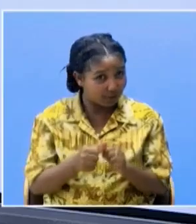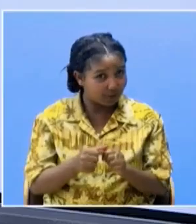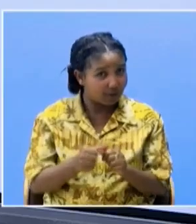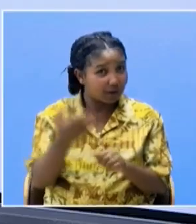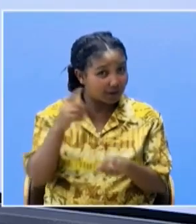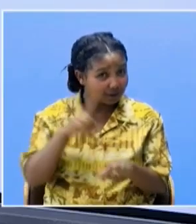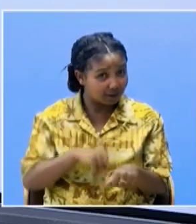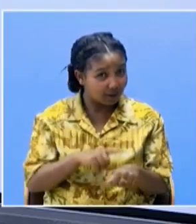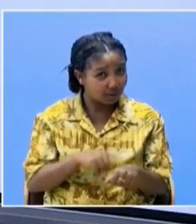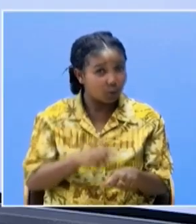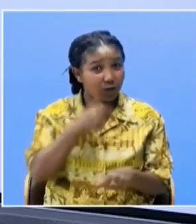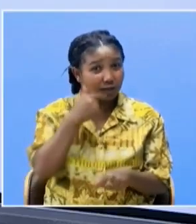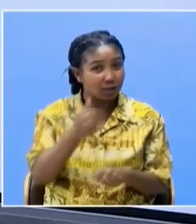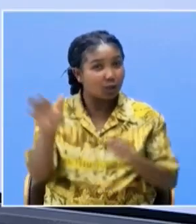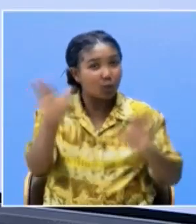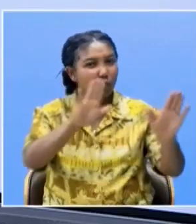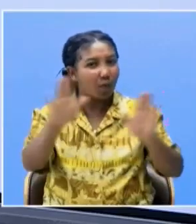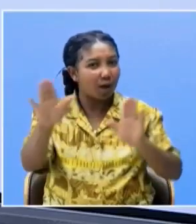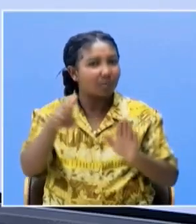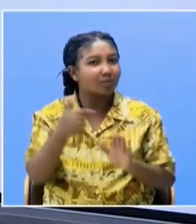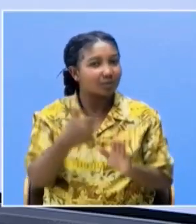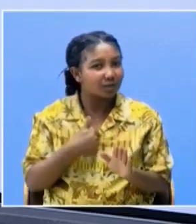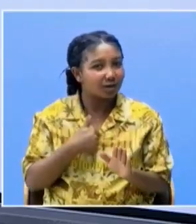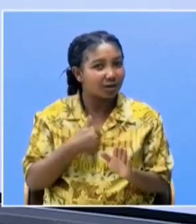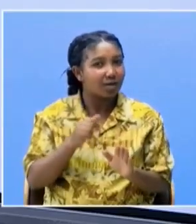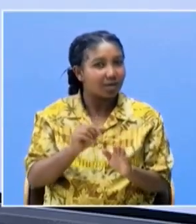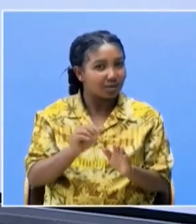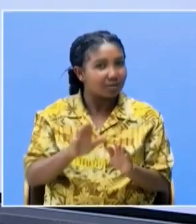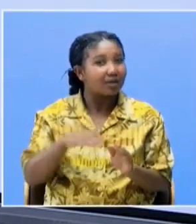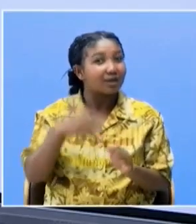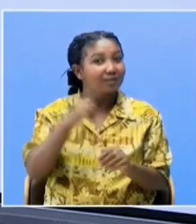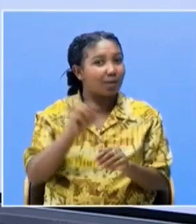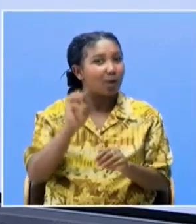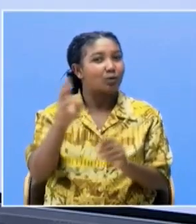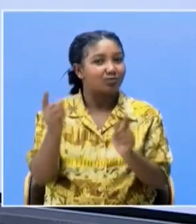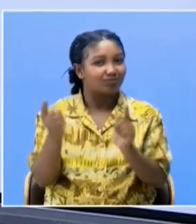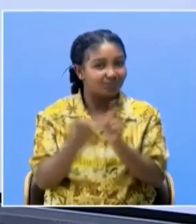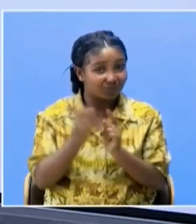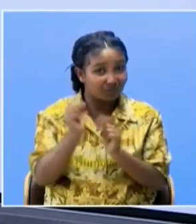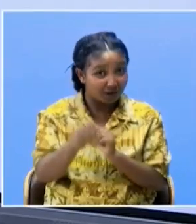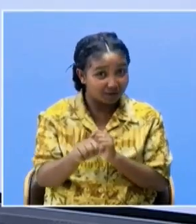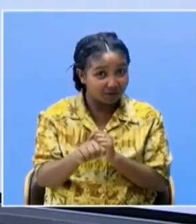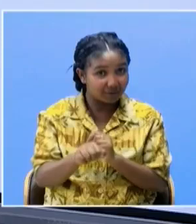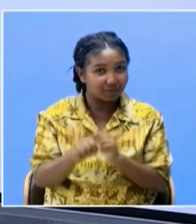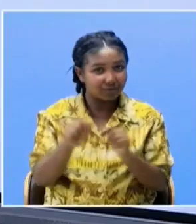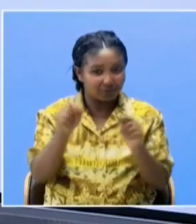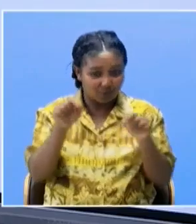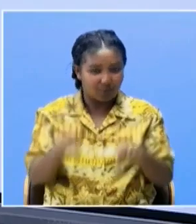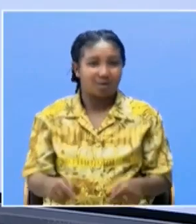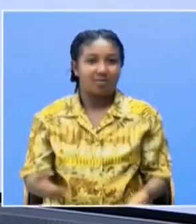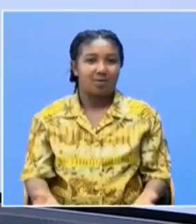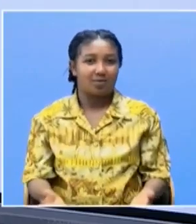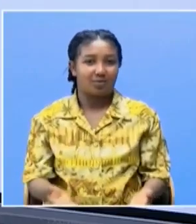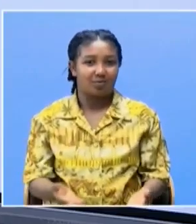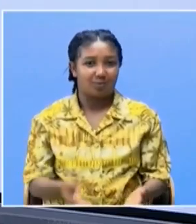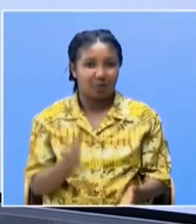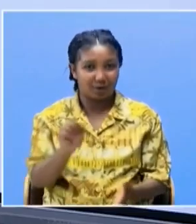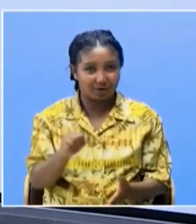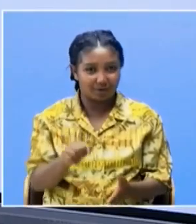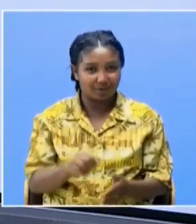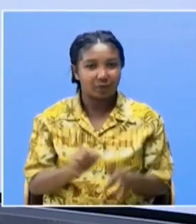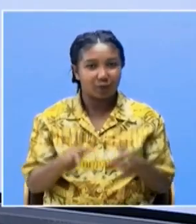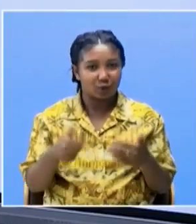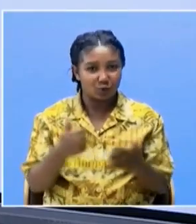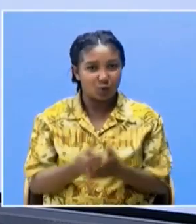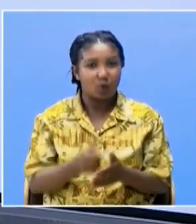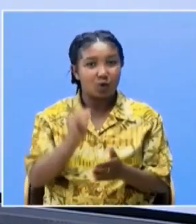Last time when I say goodbye, what do I say? I will see you. Yes? And then here I come. Right? So,